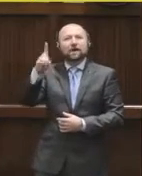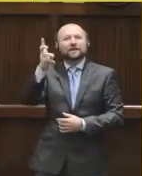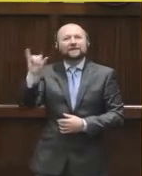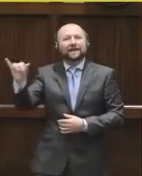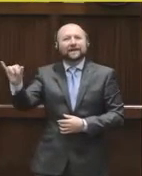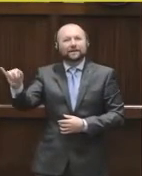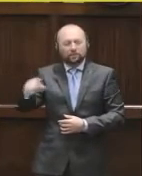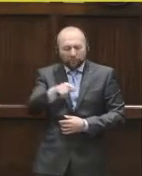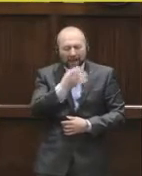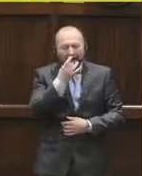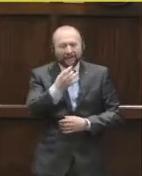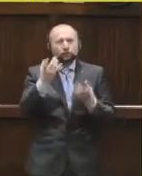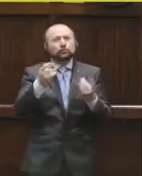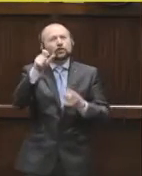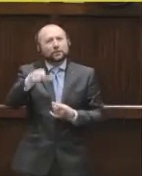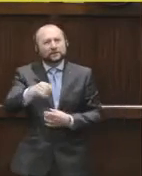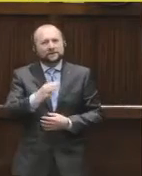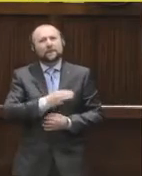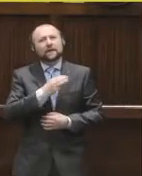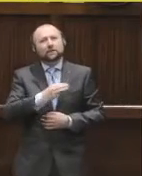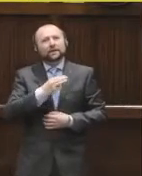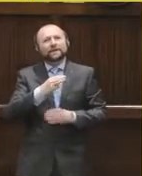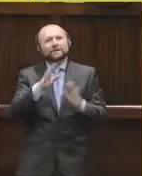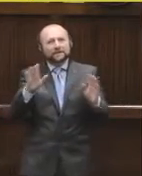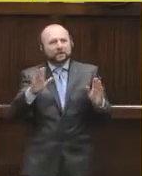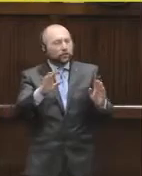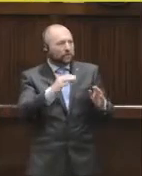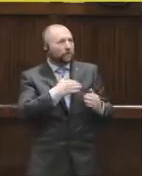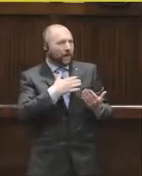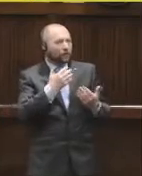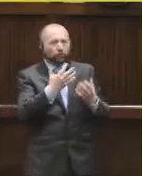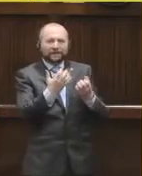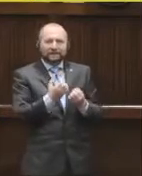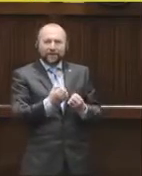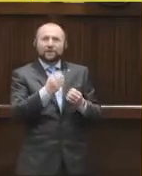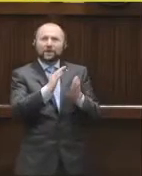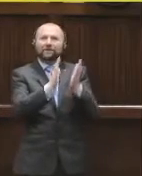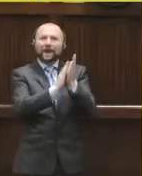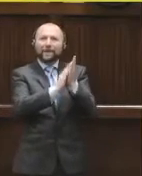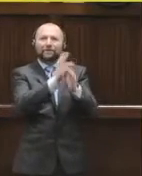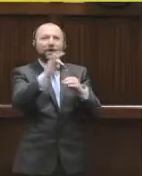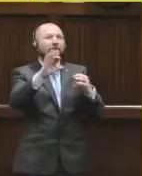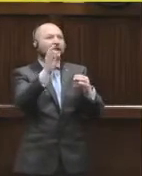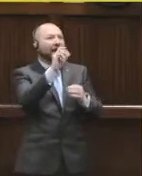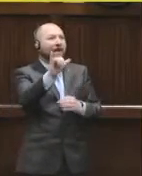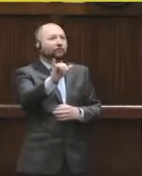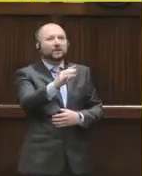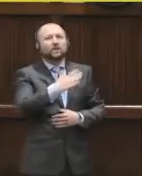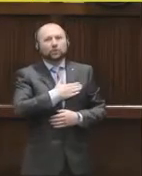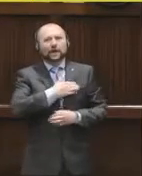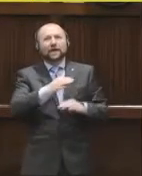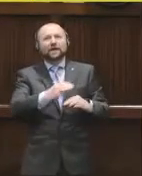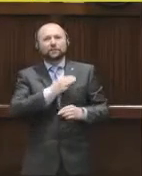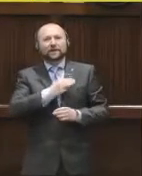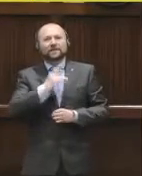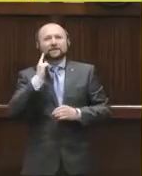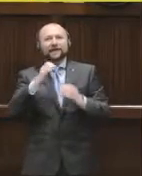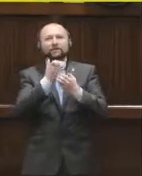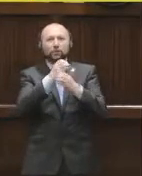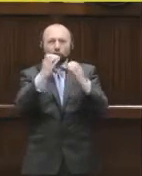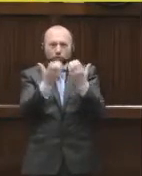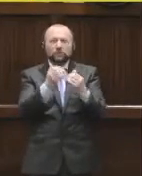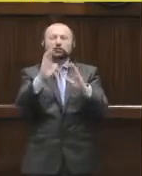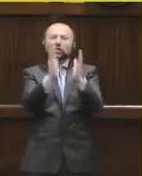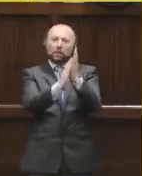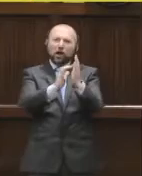bit, because I think every so often we're hearing claps from the gallery here, and I'd like maybe for a few minutes for the deaf community to clap themselves, because